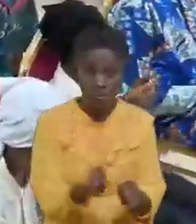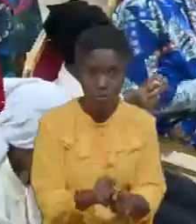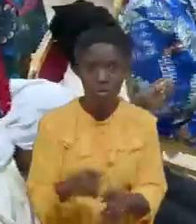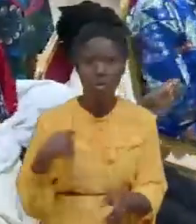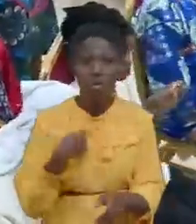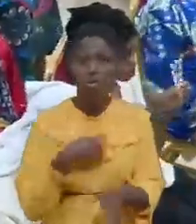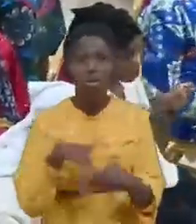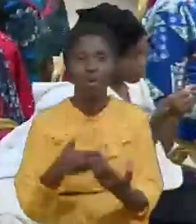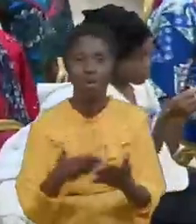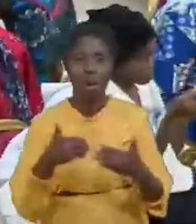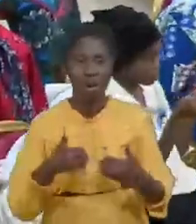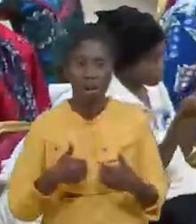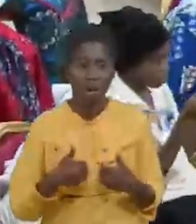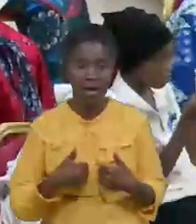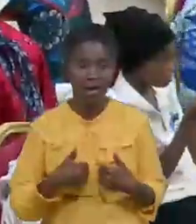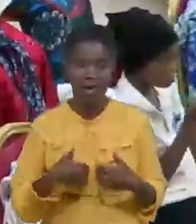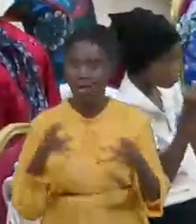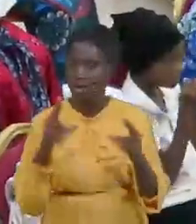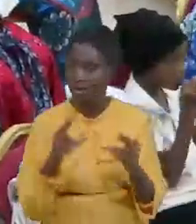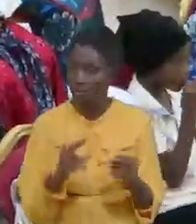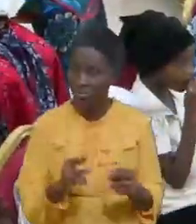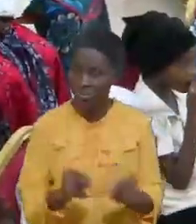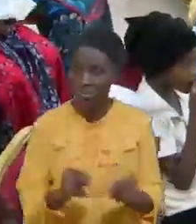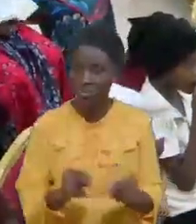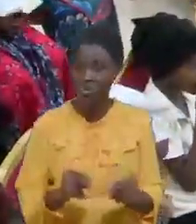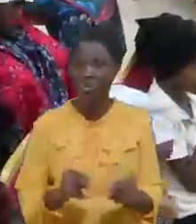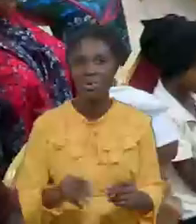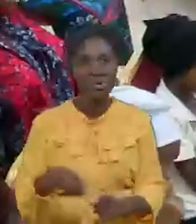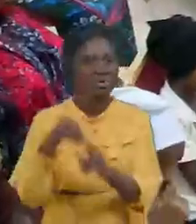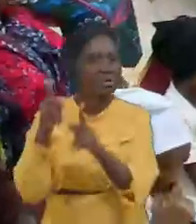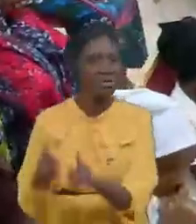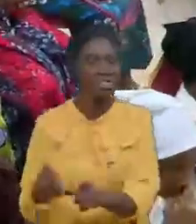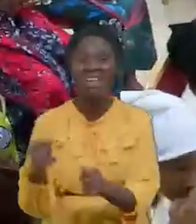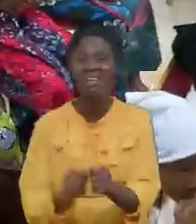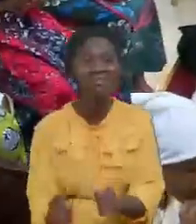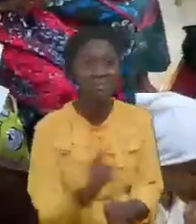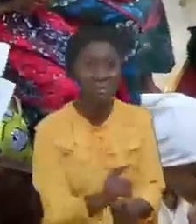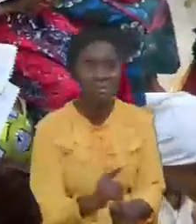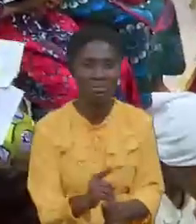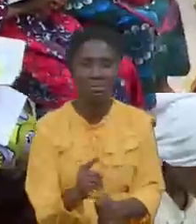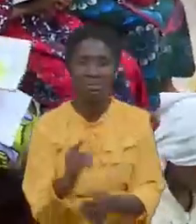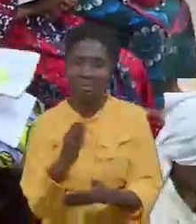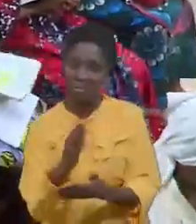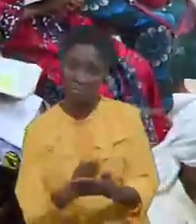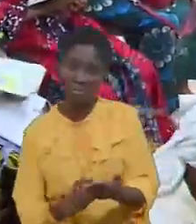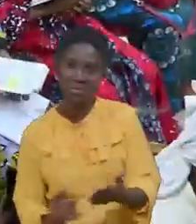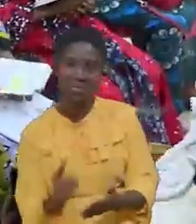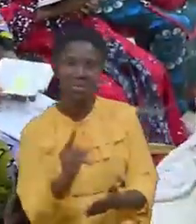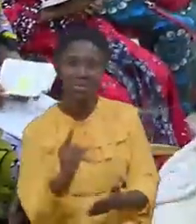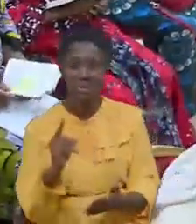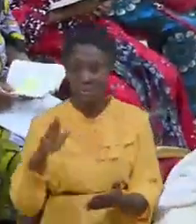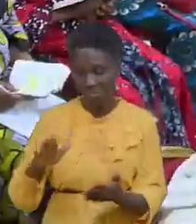we all, no exception, everyone, somebody high, somebody low, somebody in